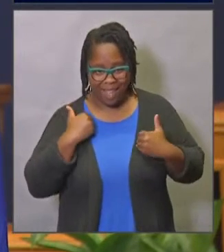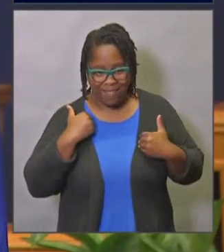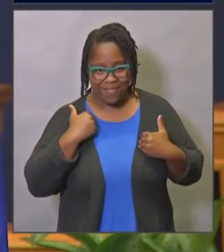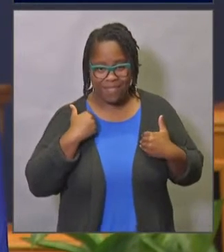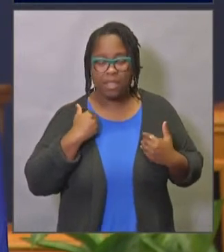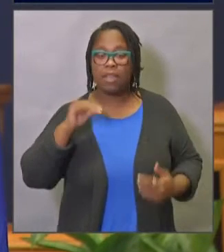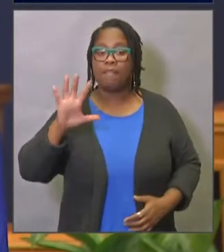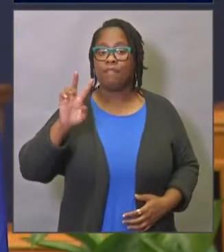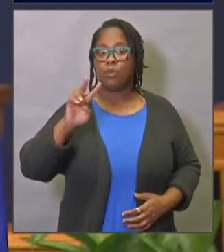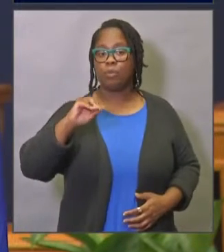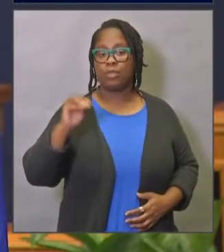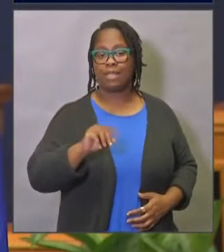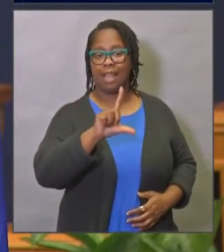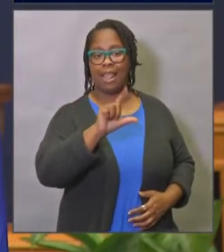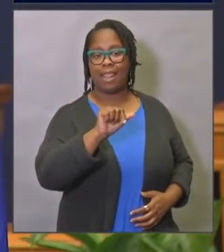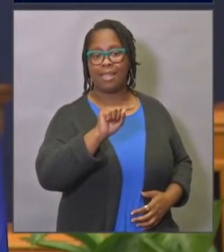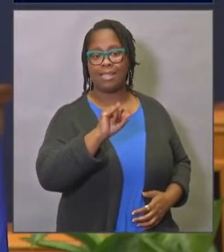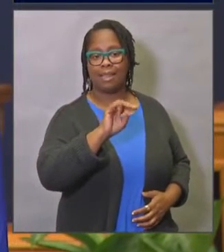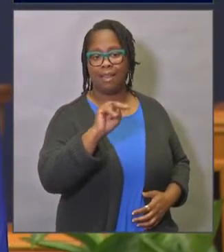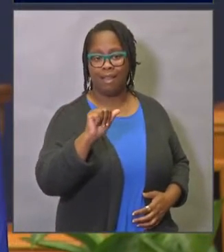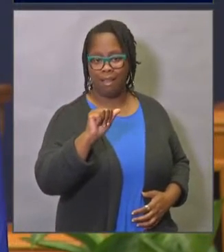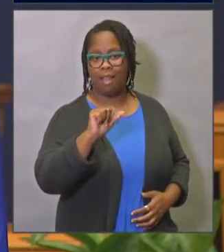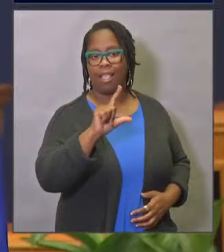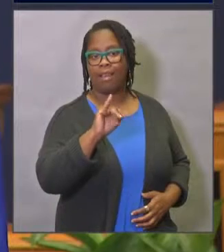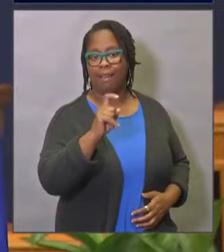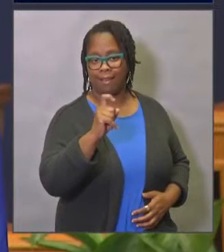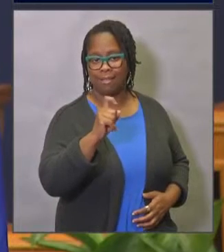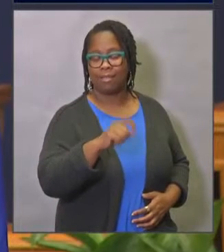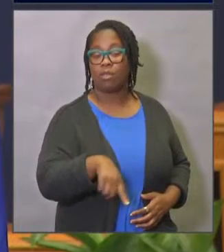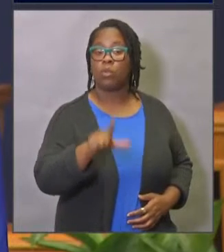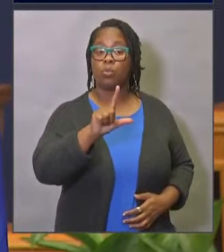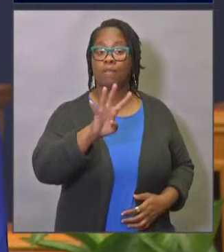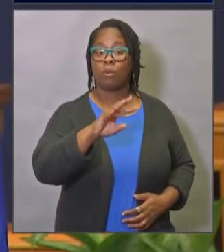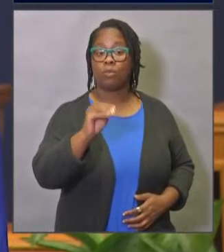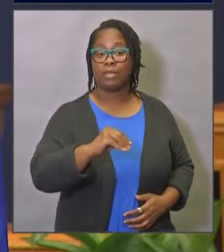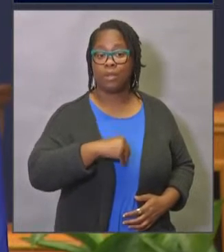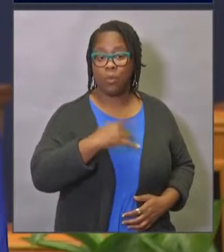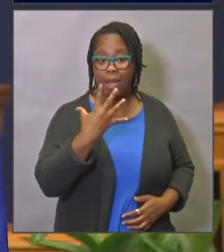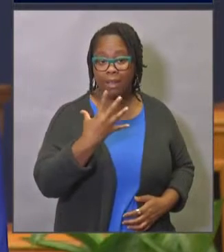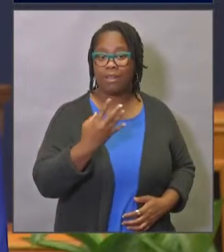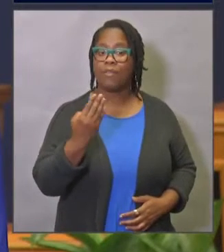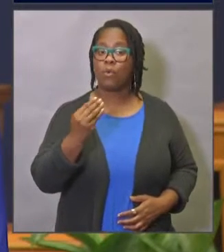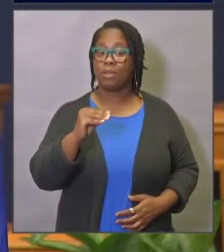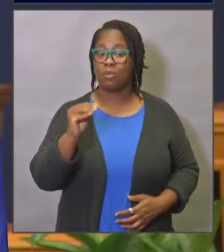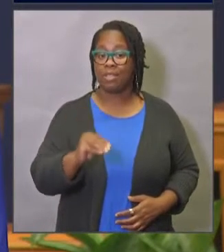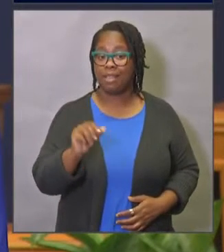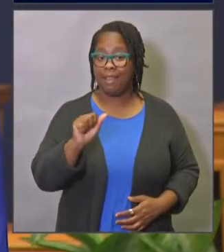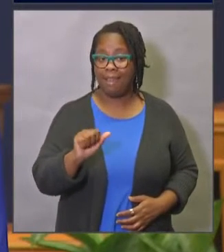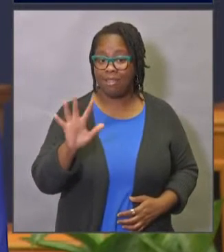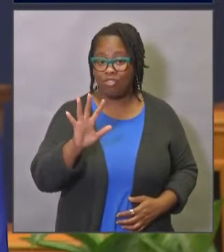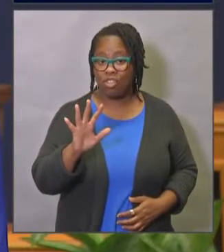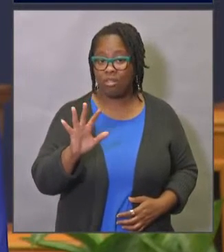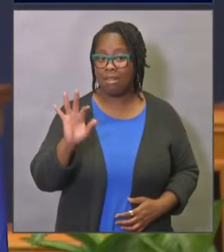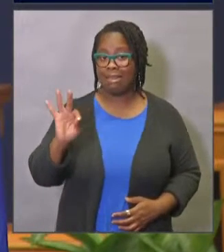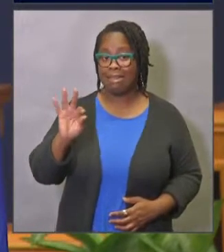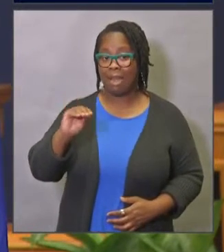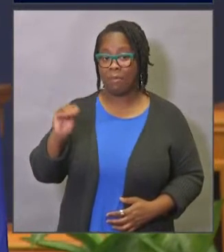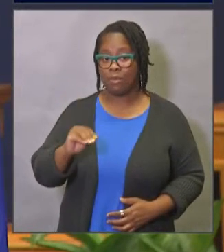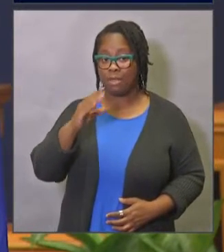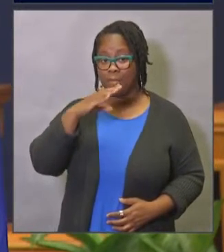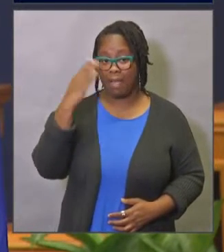52% are Latina or Latinx, 24% are white, 14% are Asian, 9% are